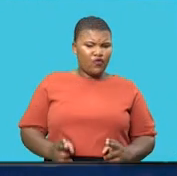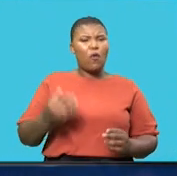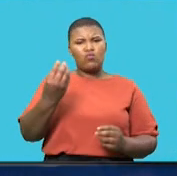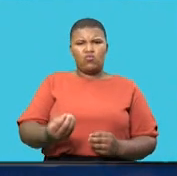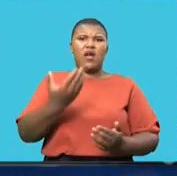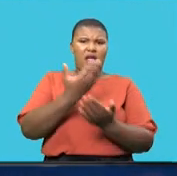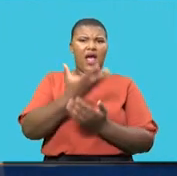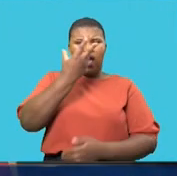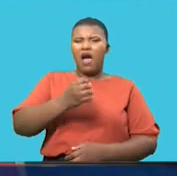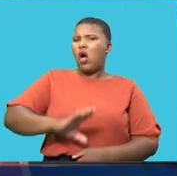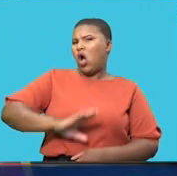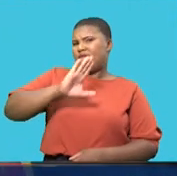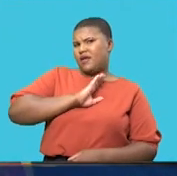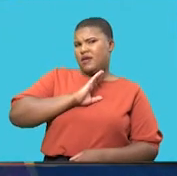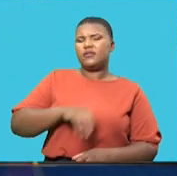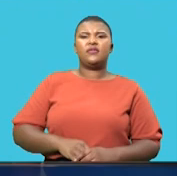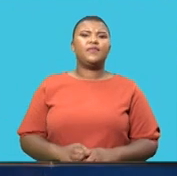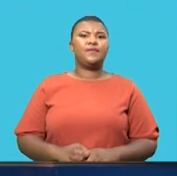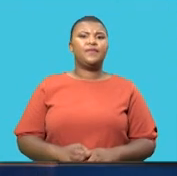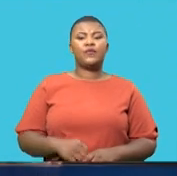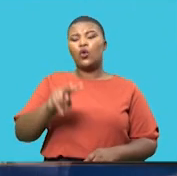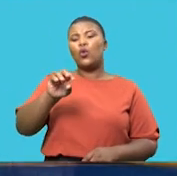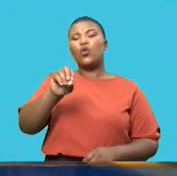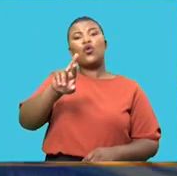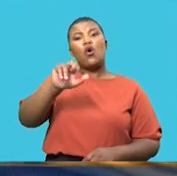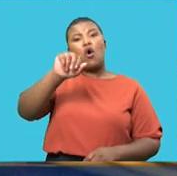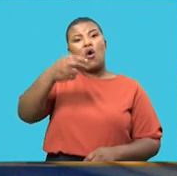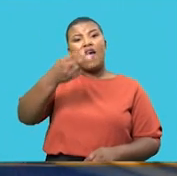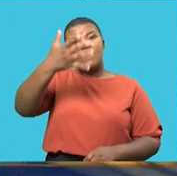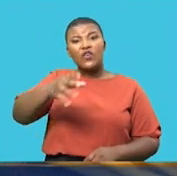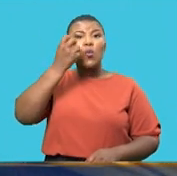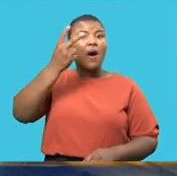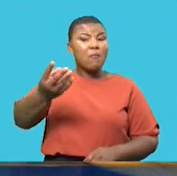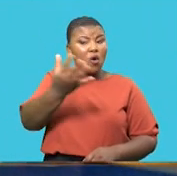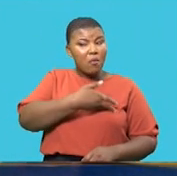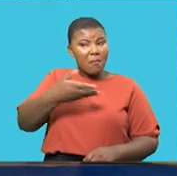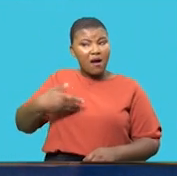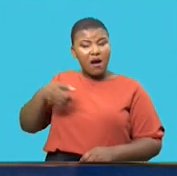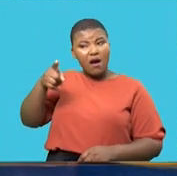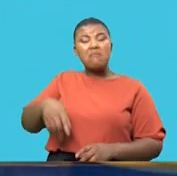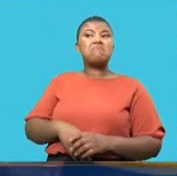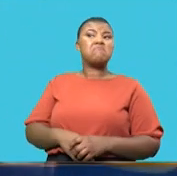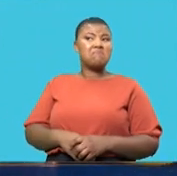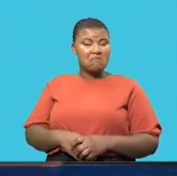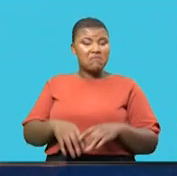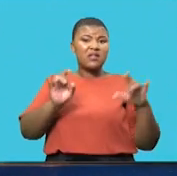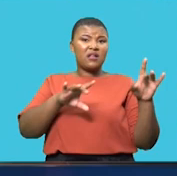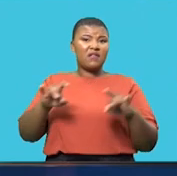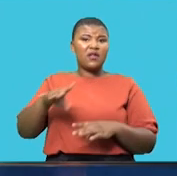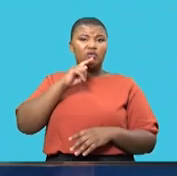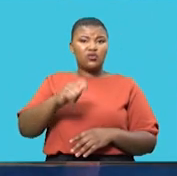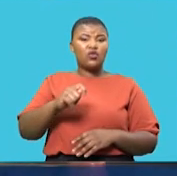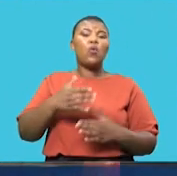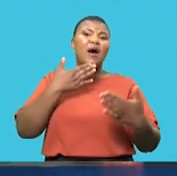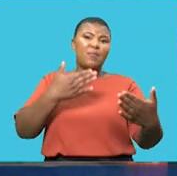chirunzi habe dike unora hate bokungiyena wabona isimo sika mama uBaza wabese uhlaba eulawula ubonge kakhulu